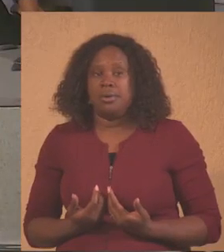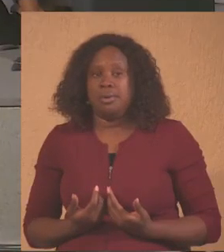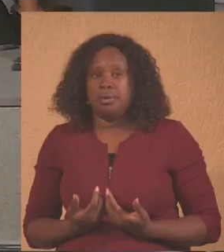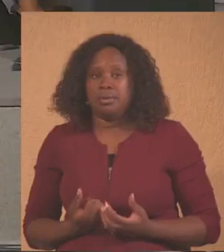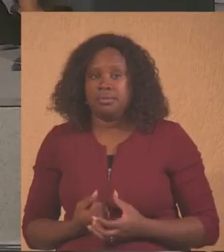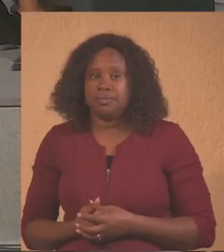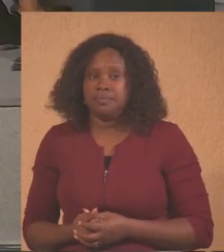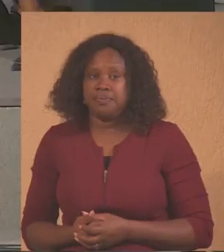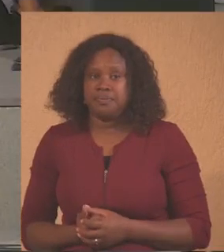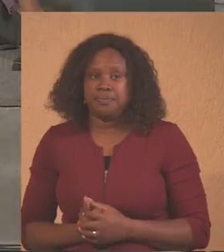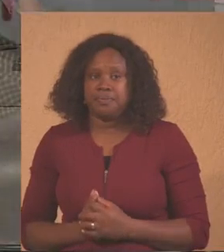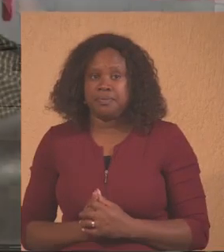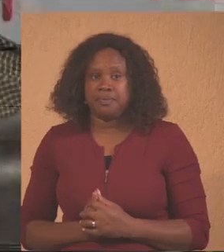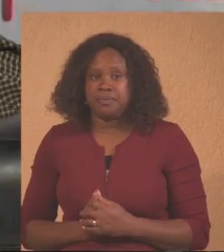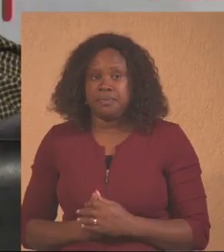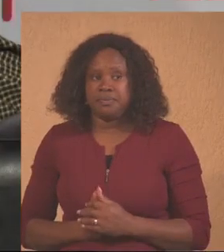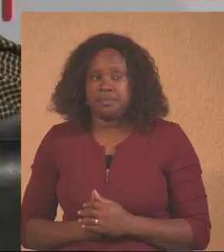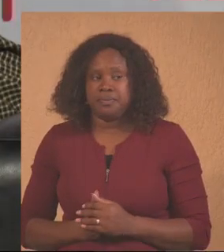there?